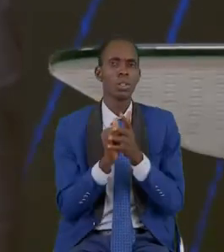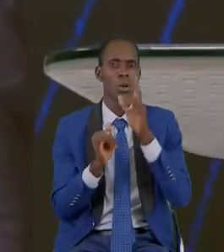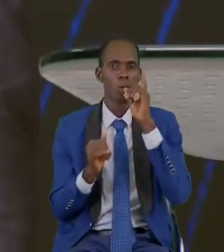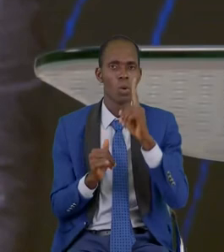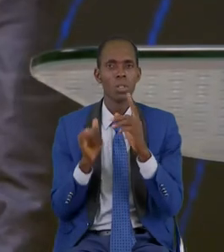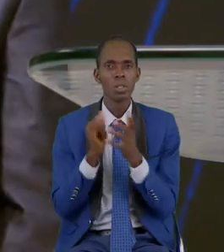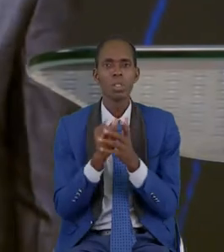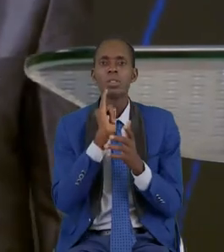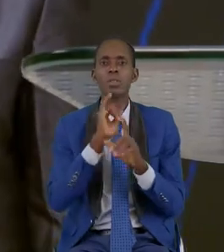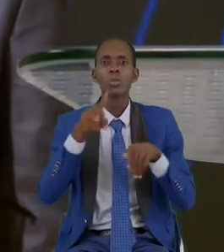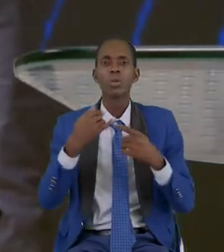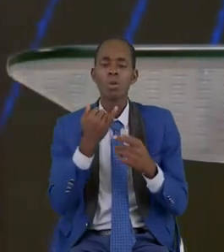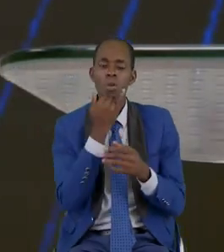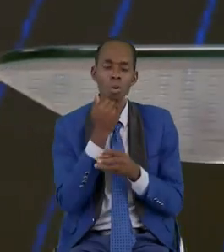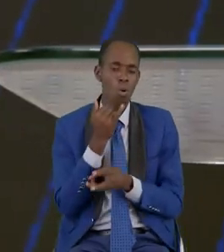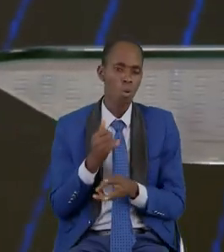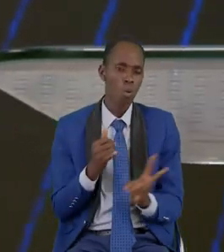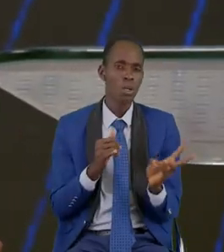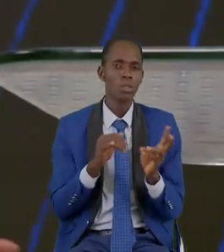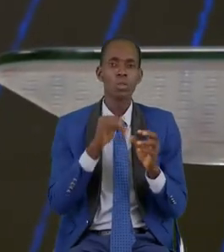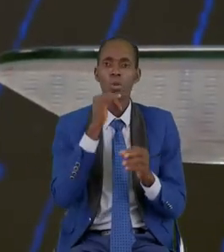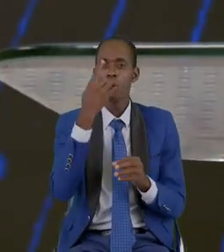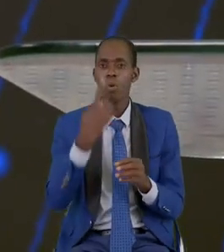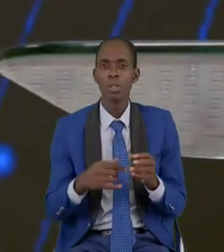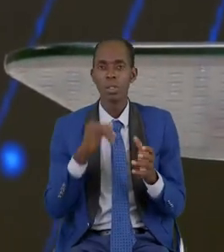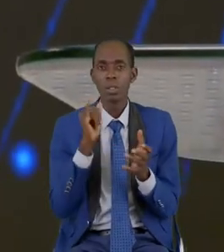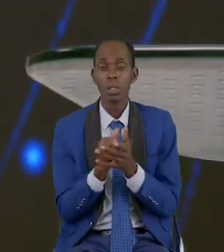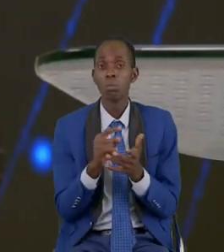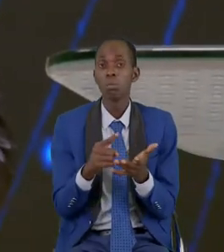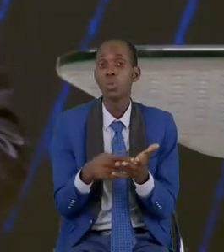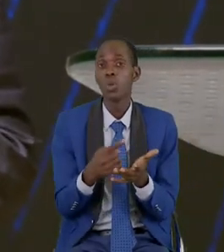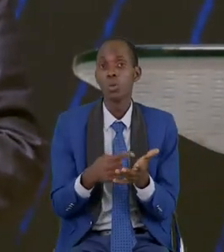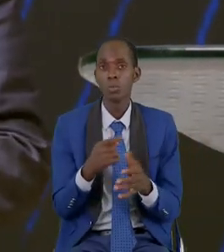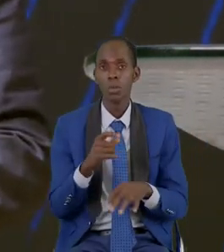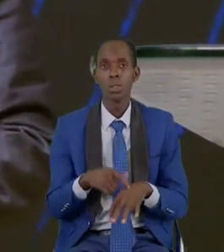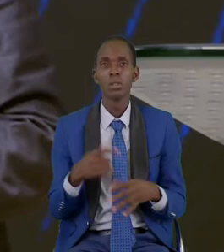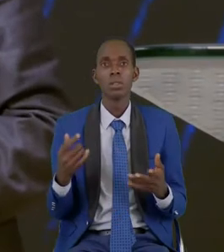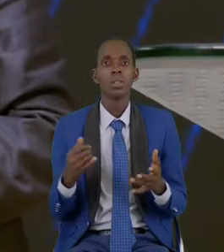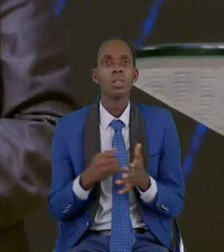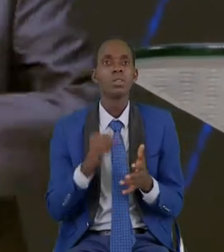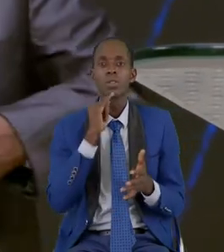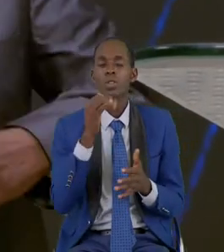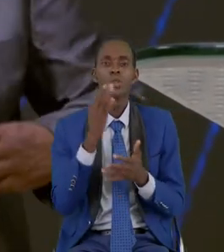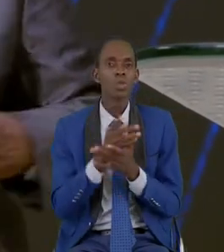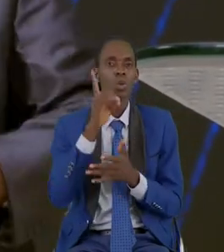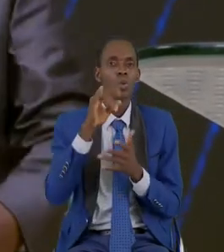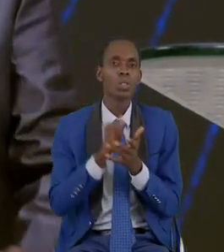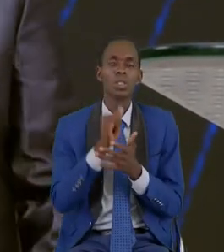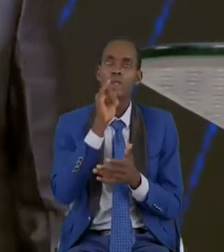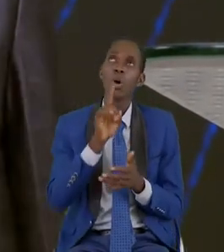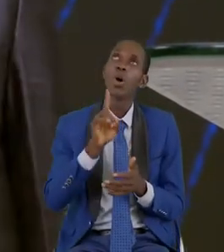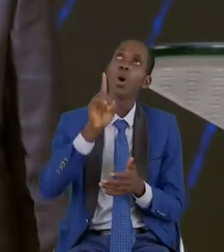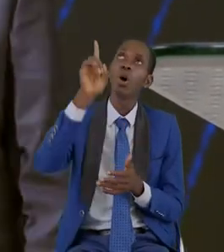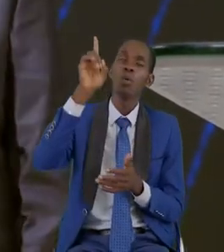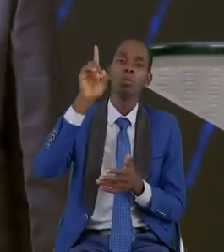astray. Not only that, sometimes it's not even somebody up there, it's maybe your